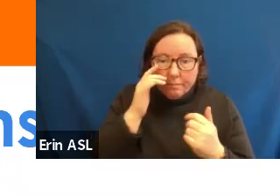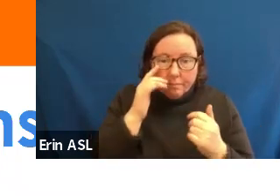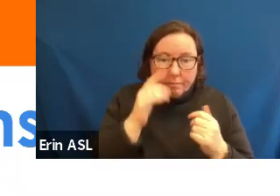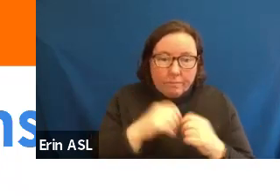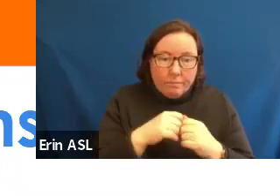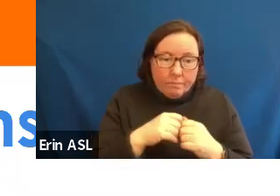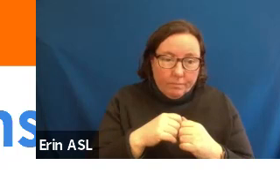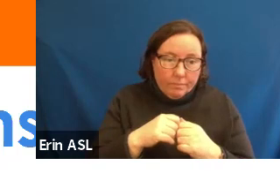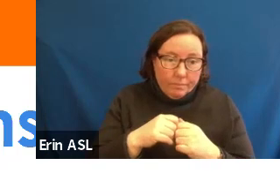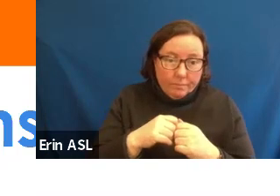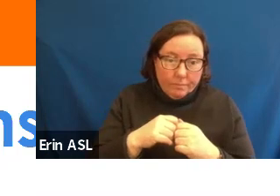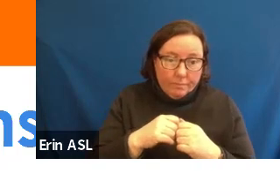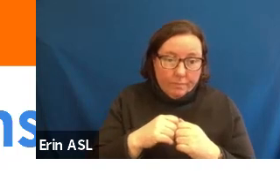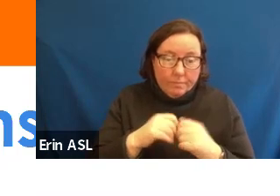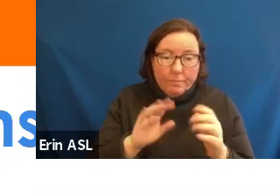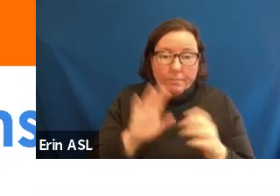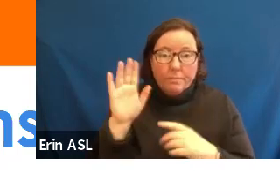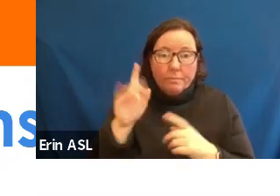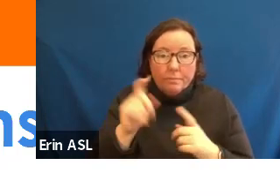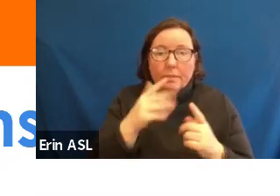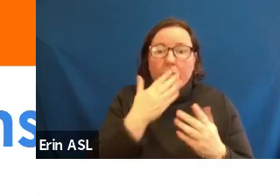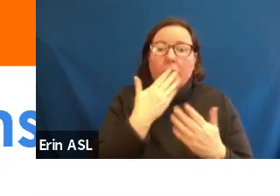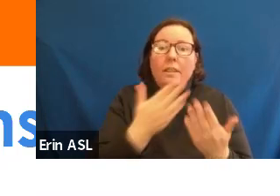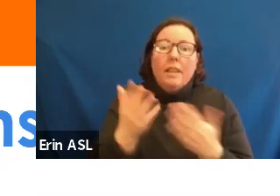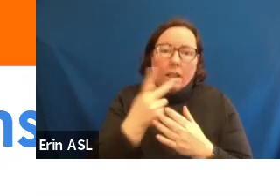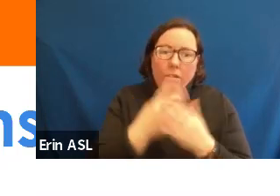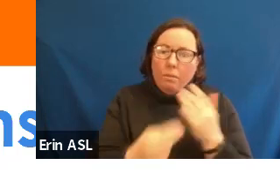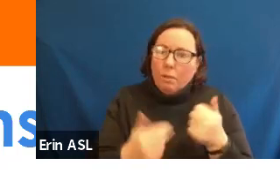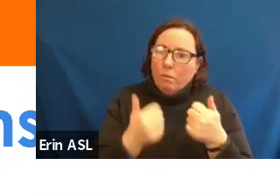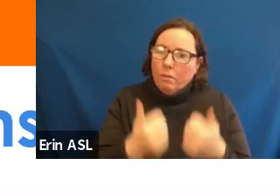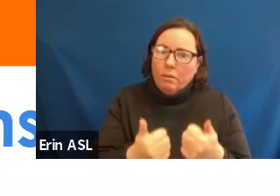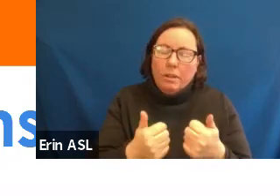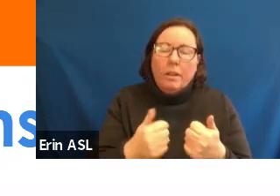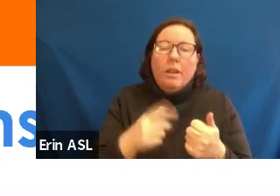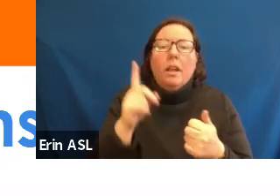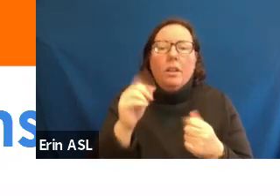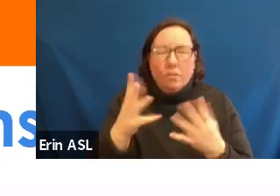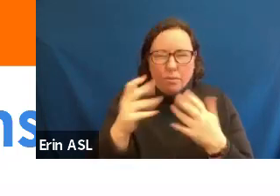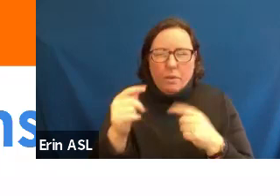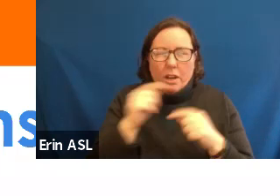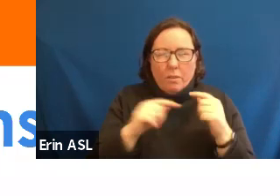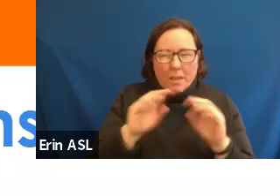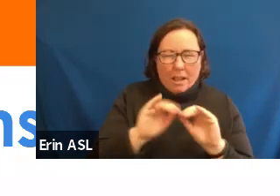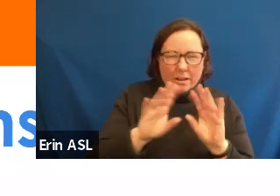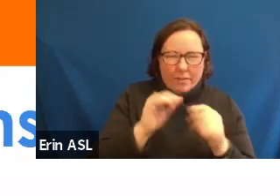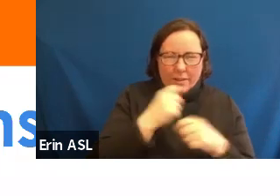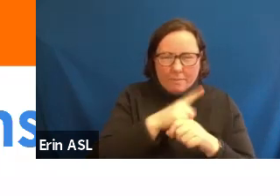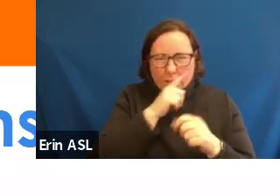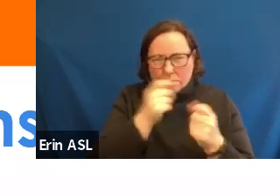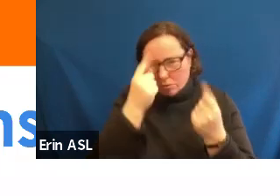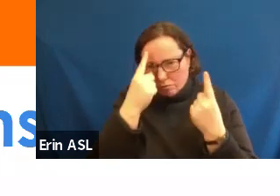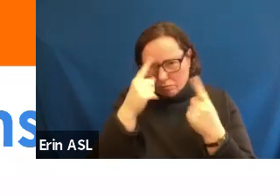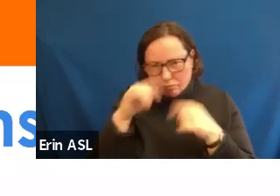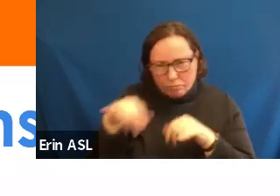summary. So I thank you both. I actually do. I just want to go back and just make sure that we're all on the